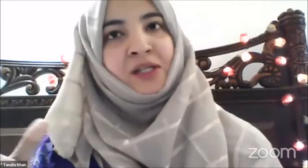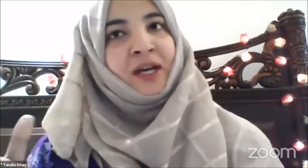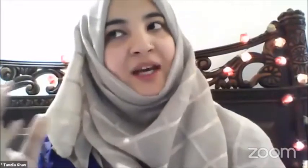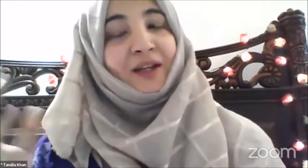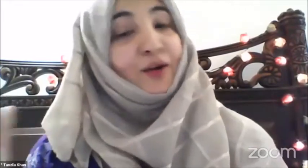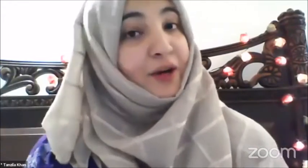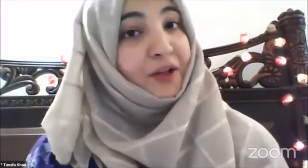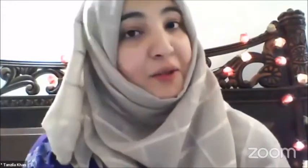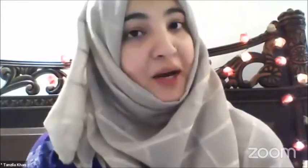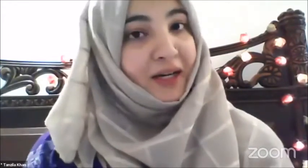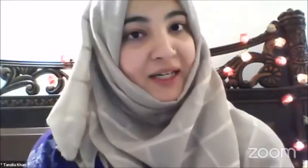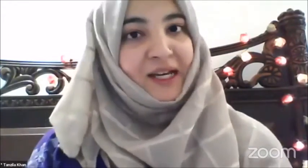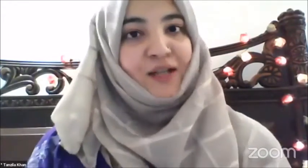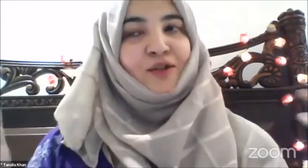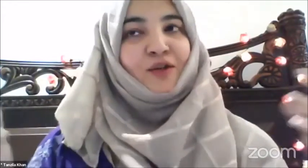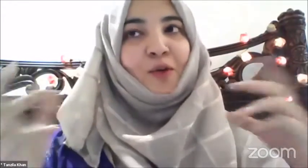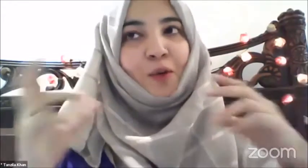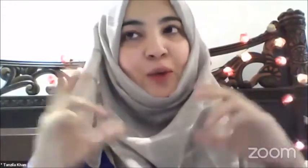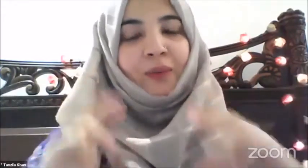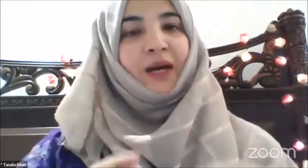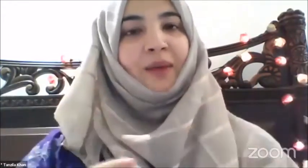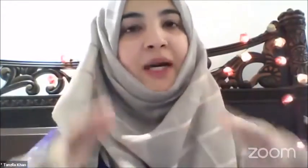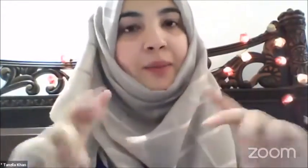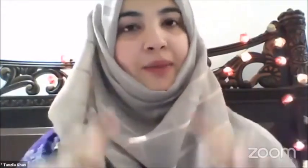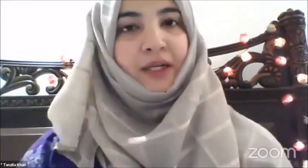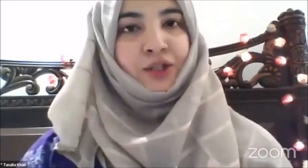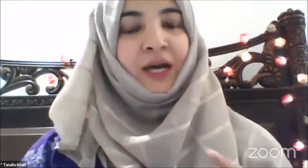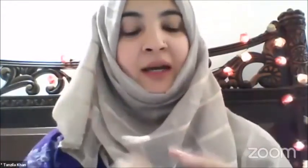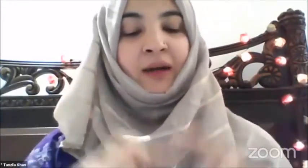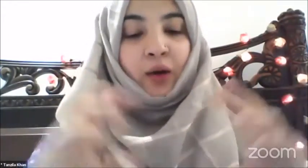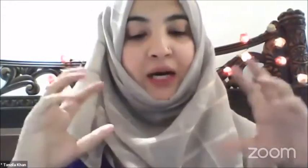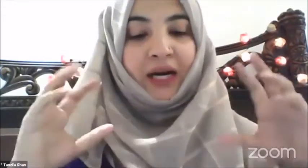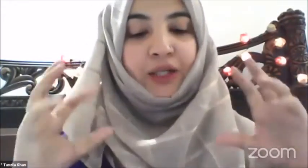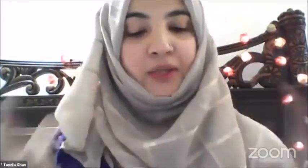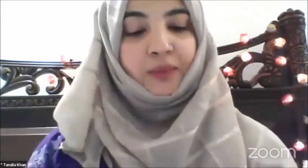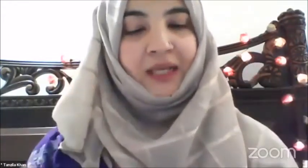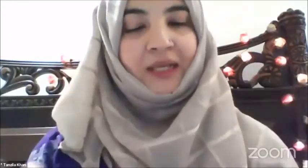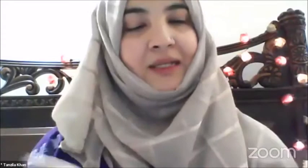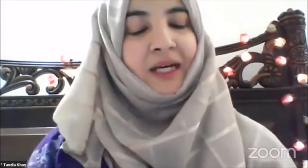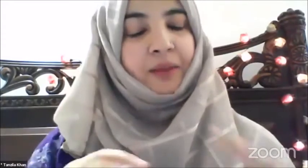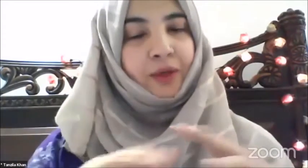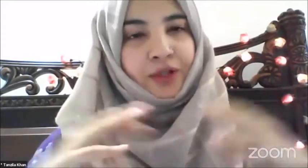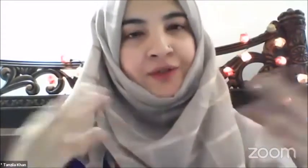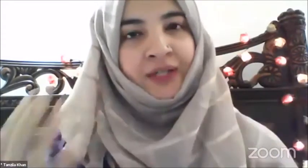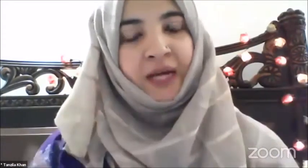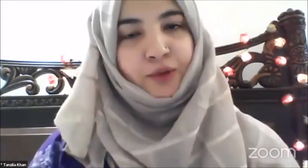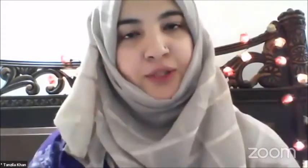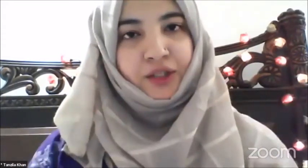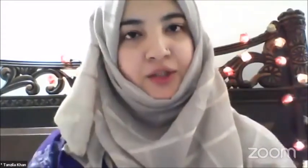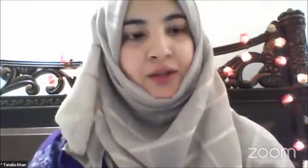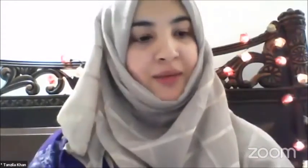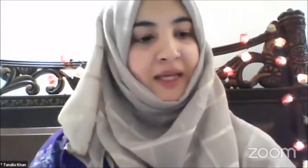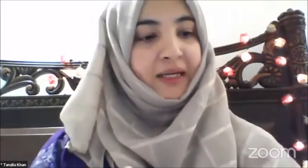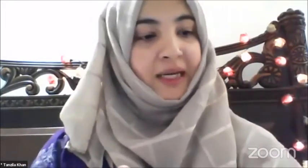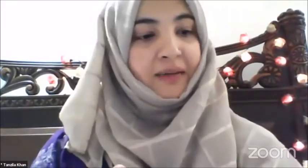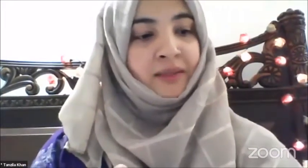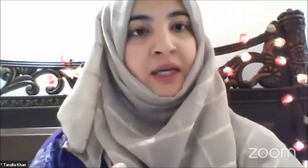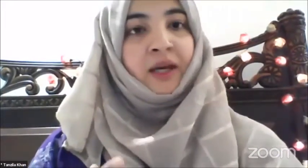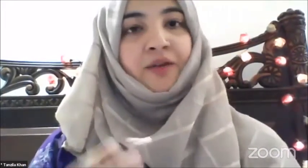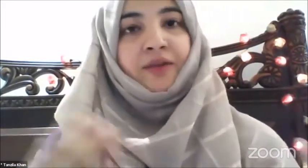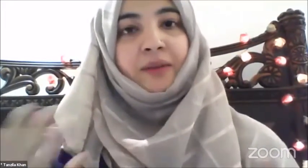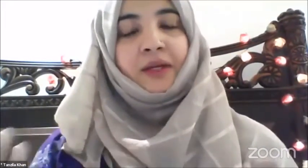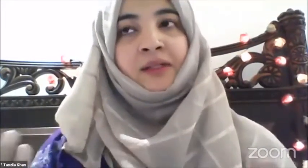used and they're not in the market. So, you know, we become that bridge. And our USP is that because of the taboo nature, many